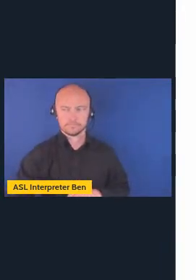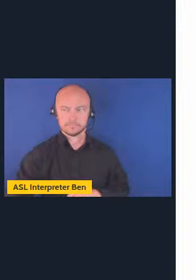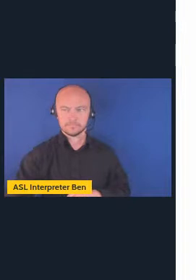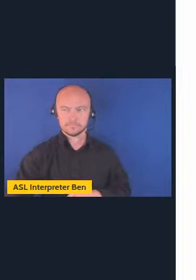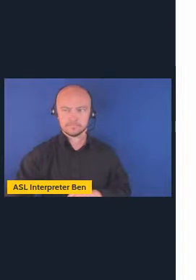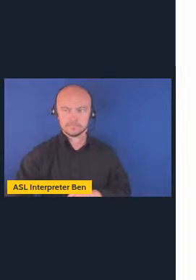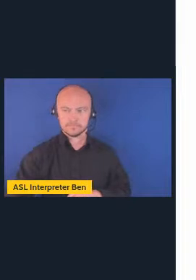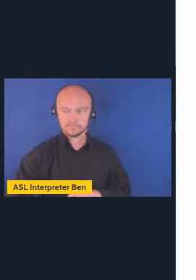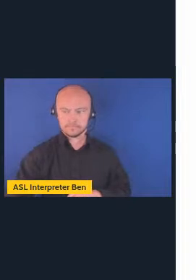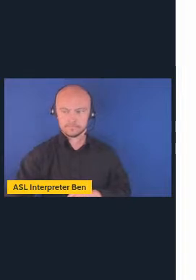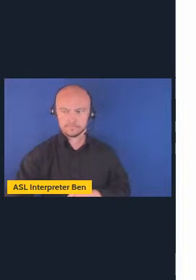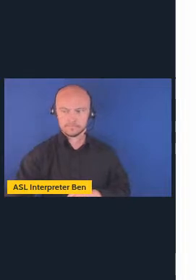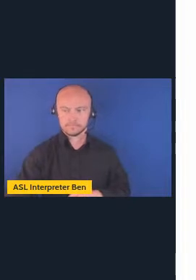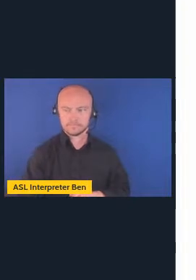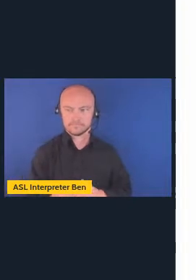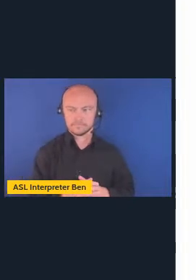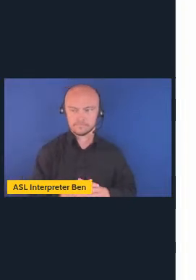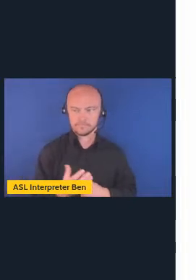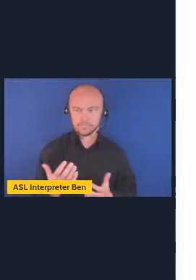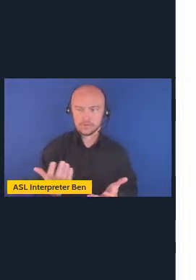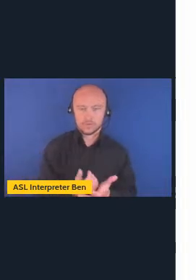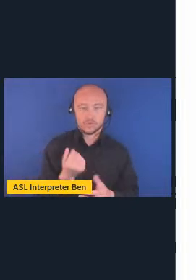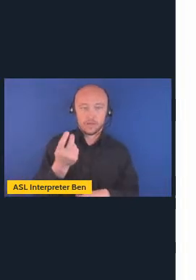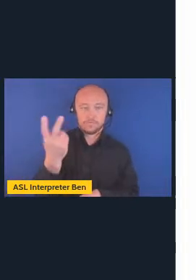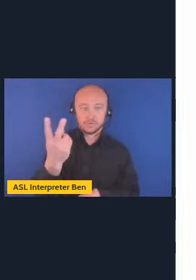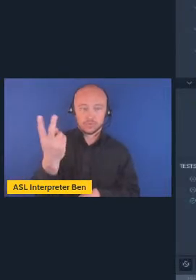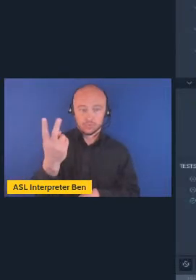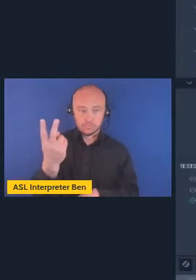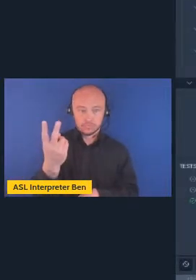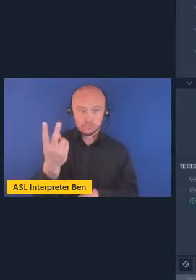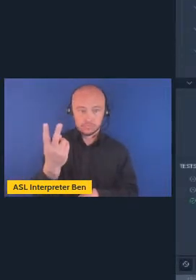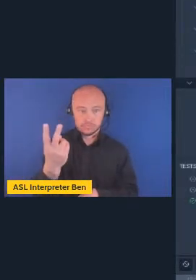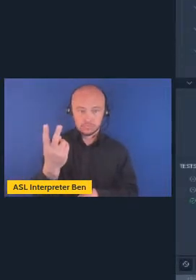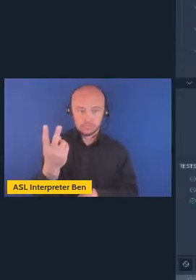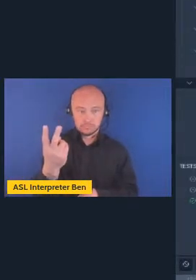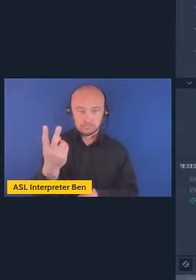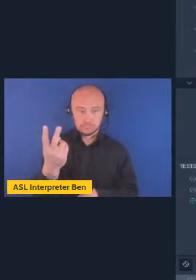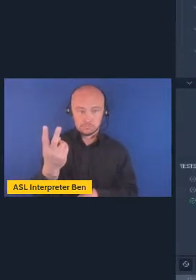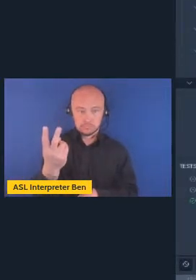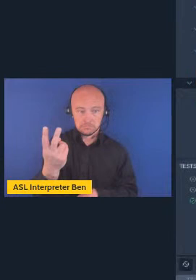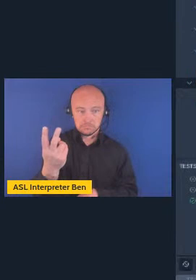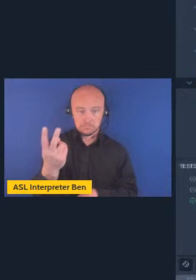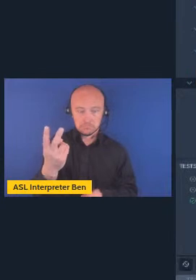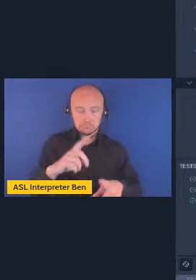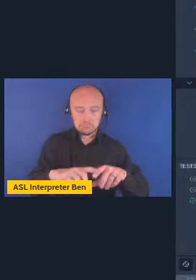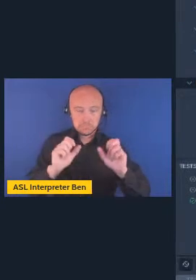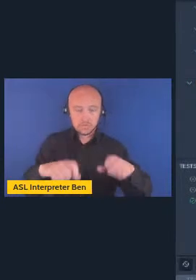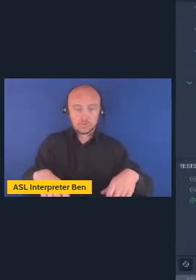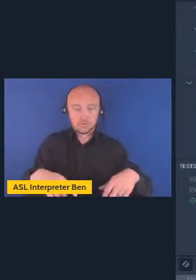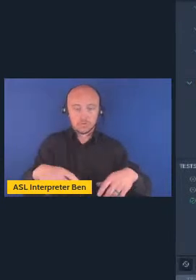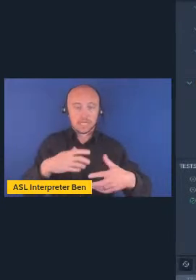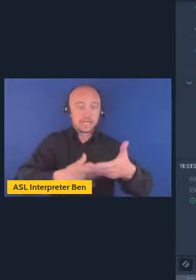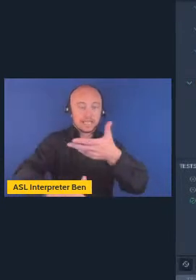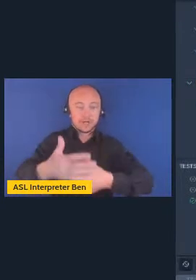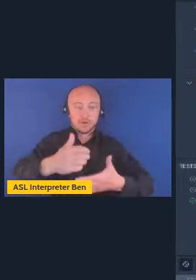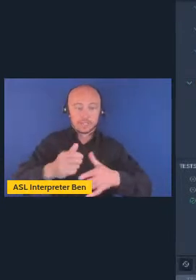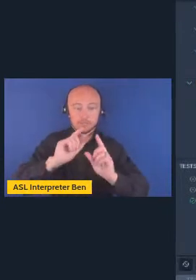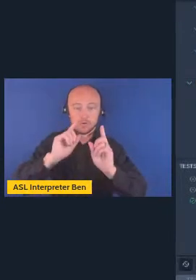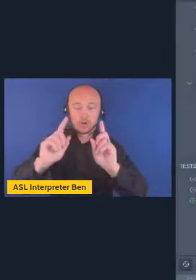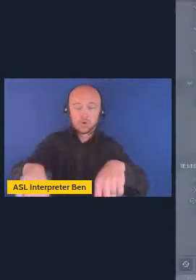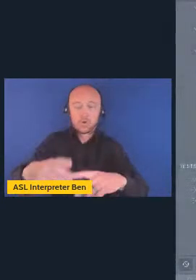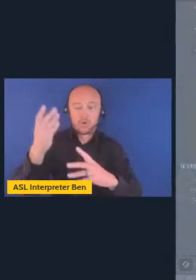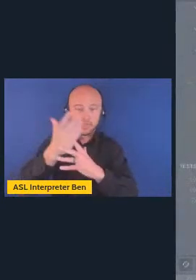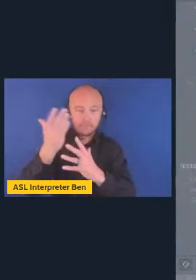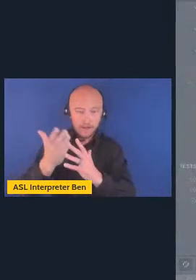and I get 2. So just to make sure, we're able to basically interact with this. I can go into this file